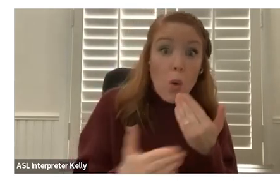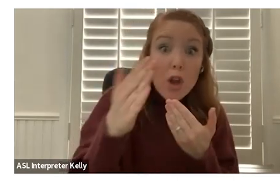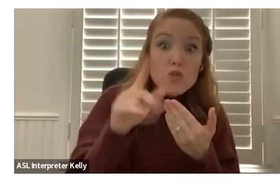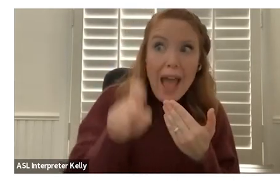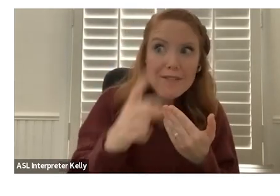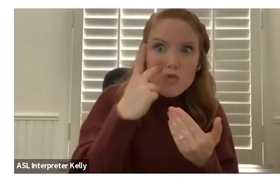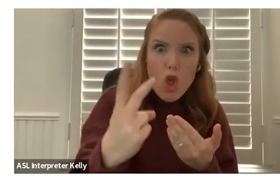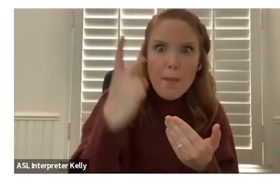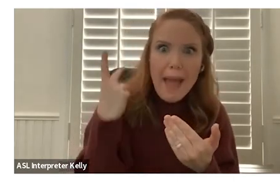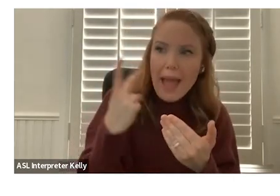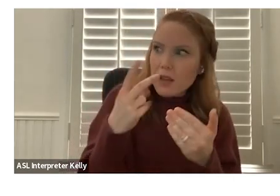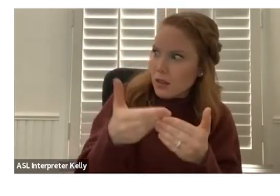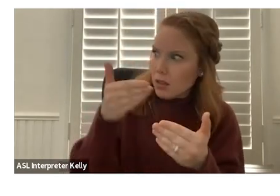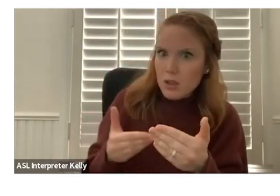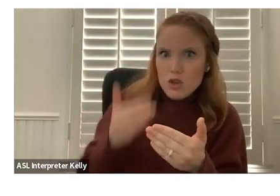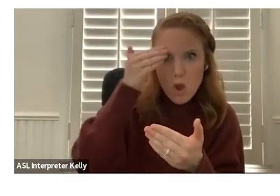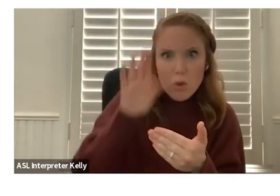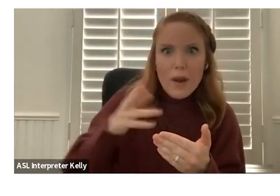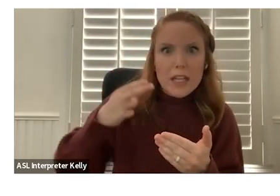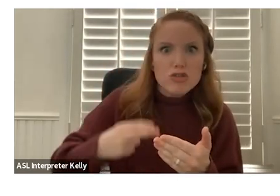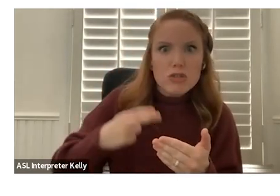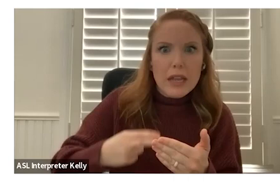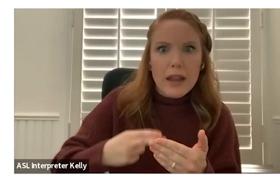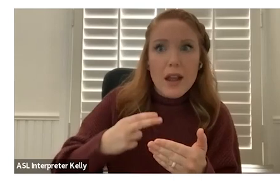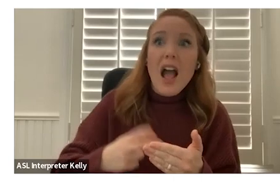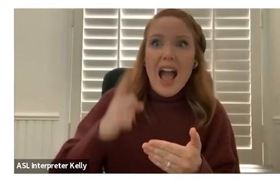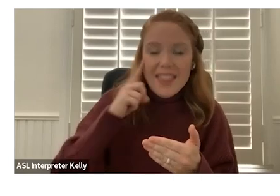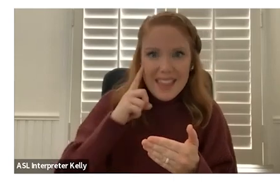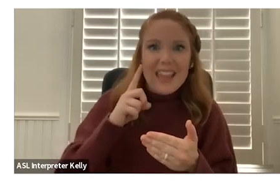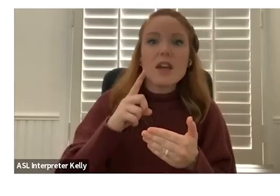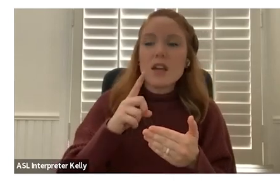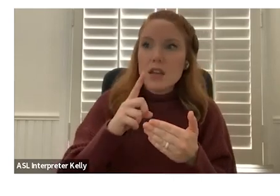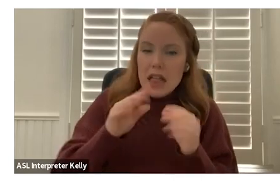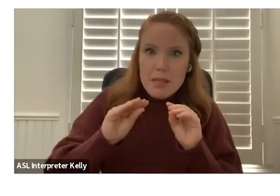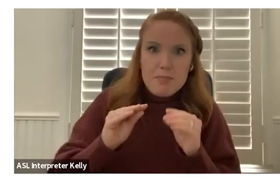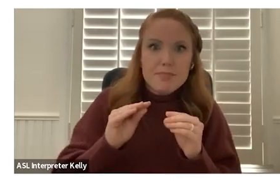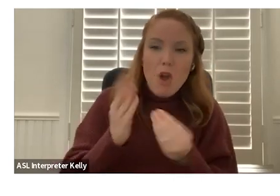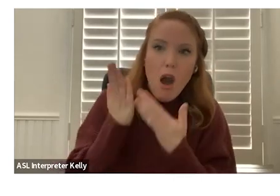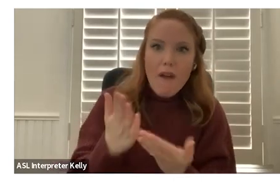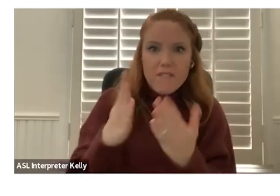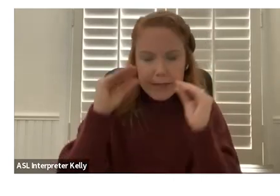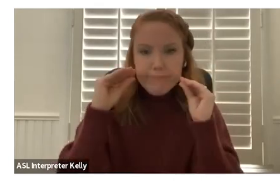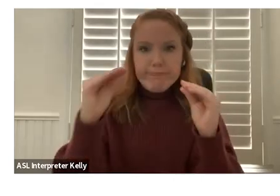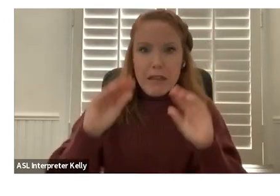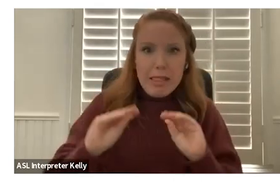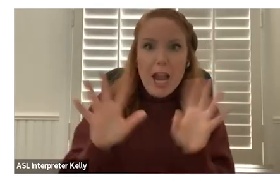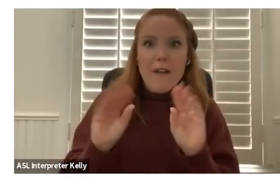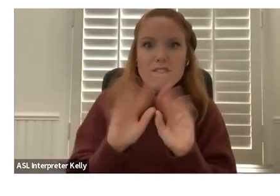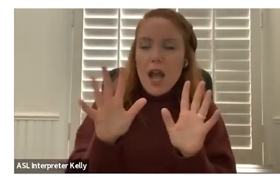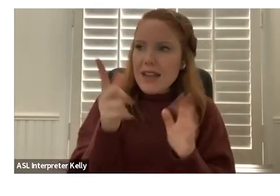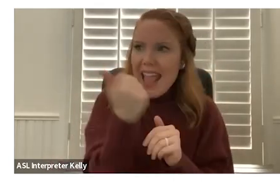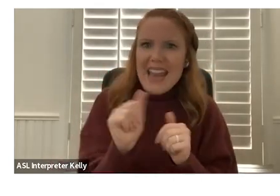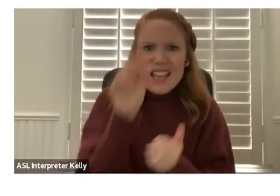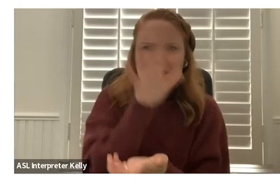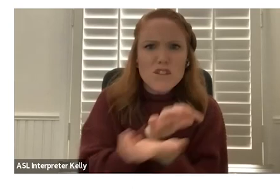to what Colin said in the beginning. This is really a multifaceted beast. We need people to be creative and attack it on all